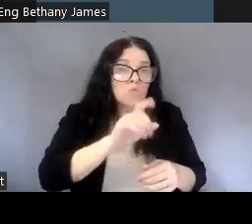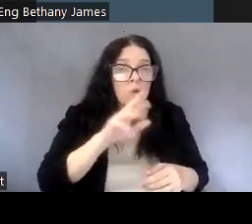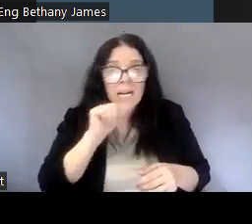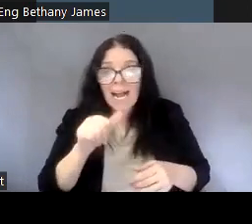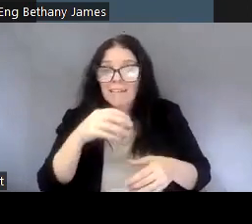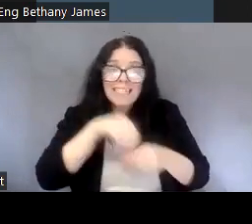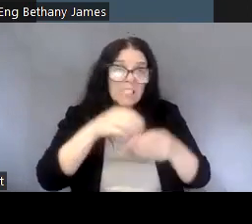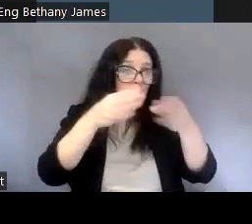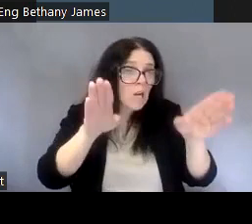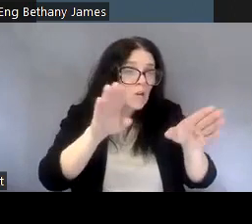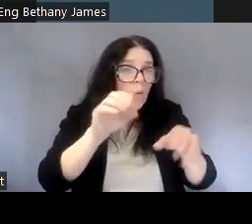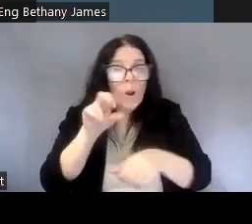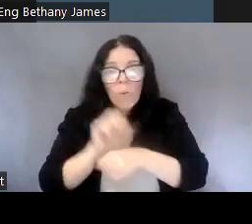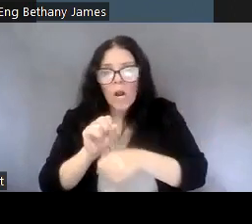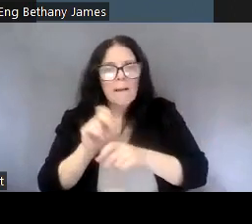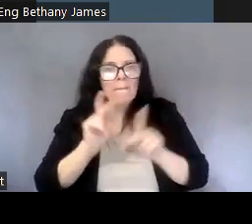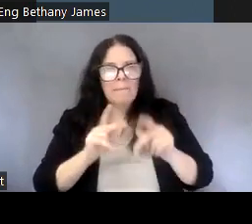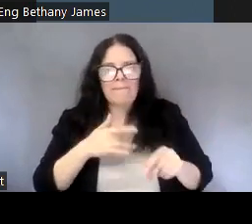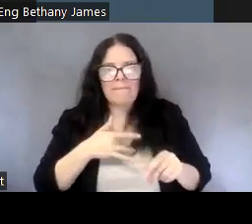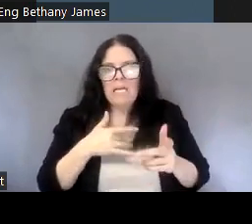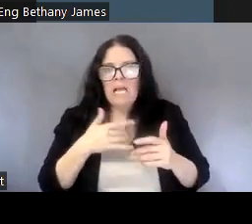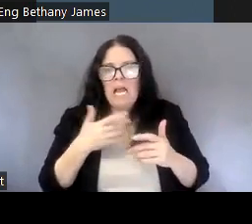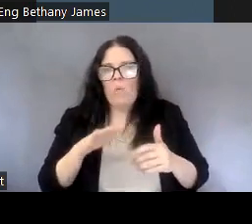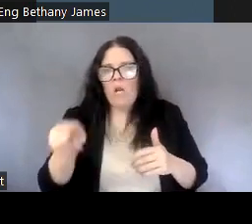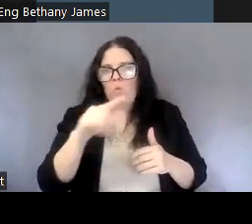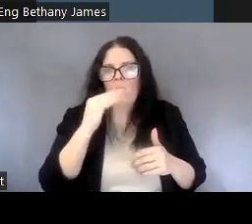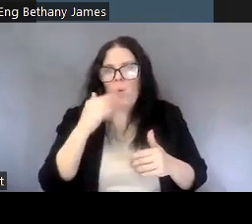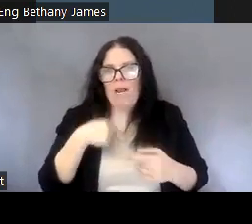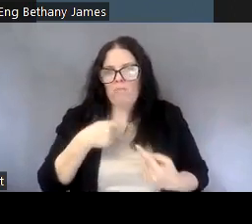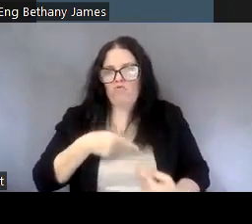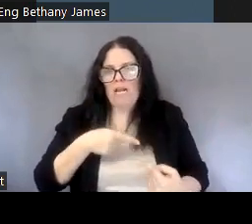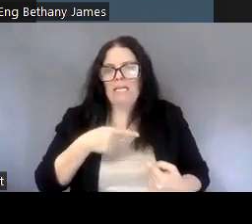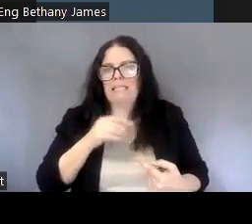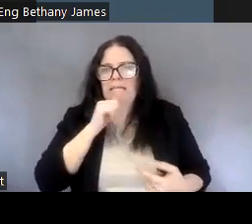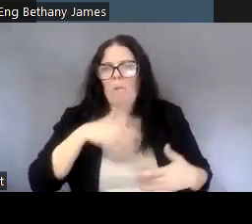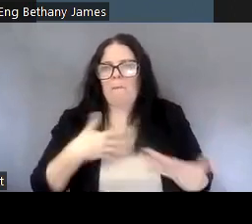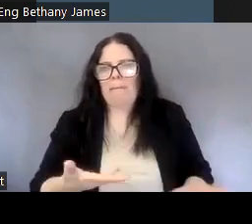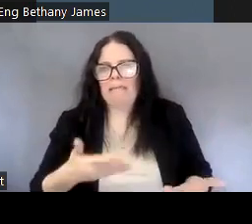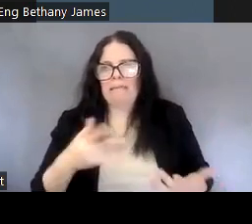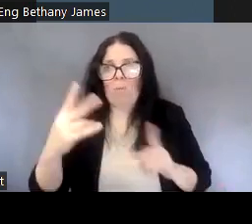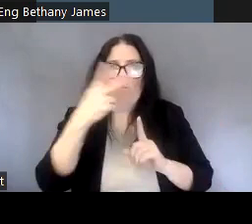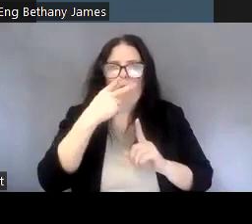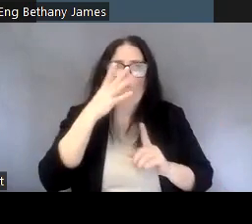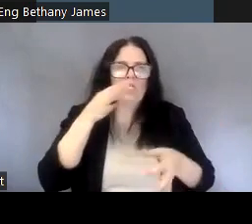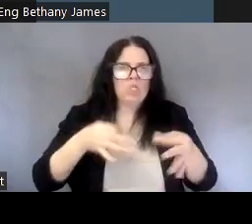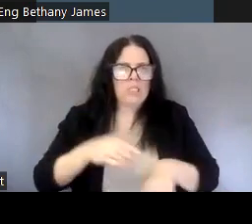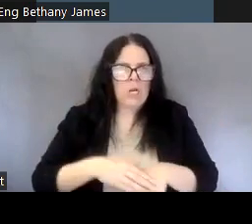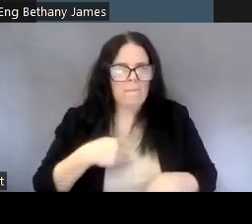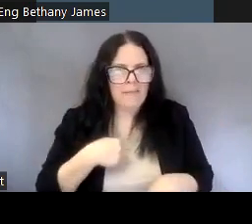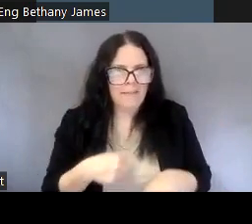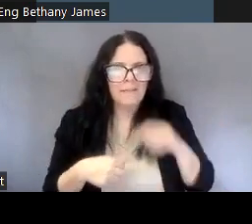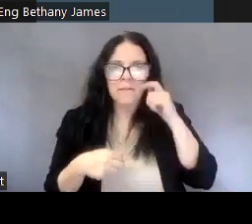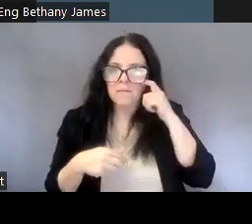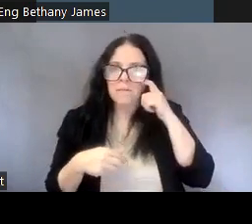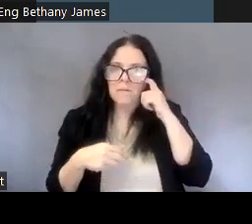work. People don't want anyone to know that they're struggling mentally. And so they don't